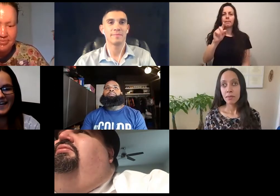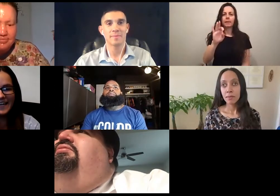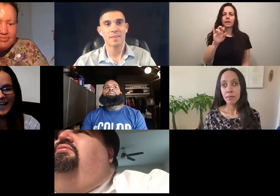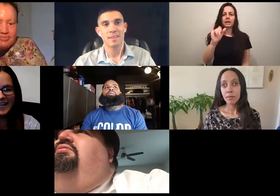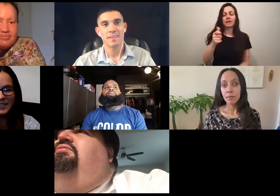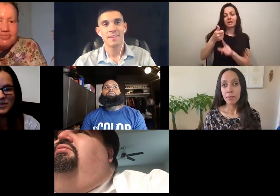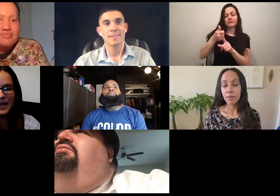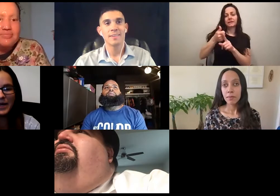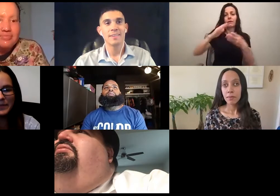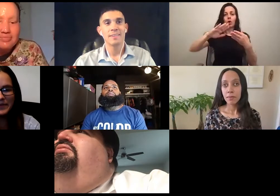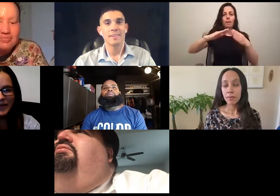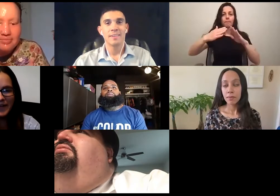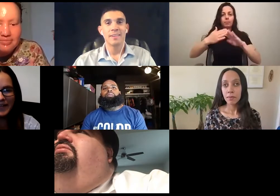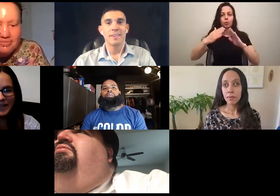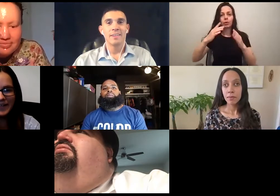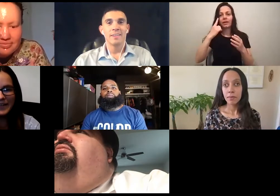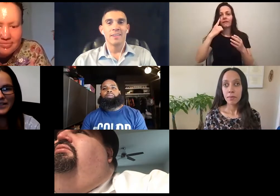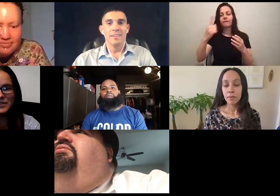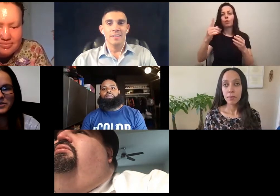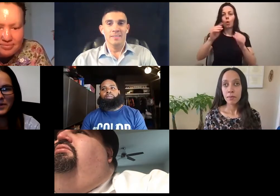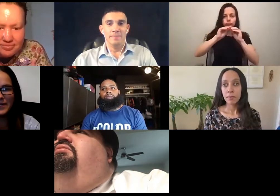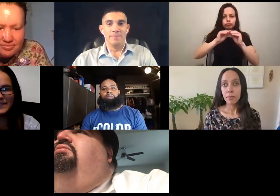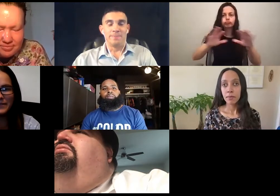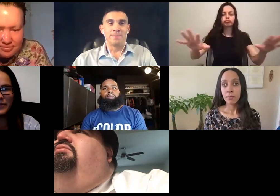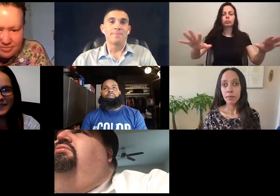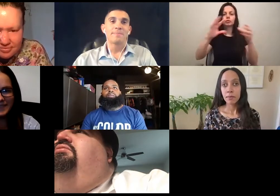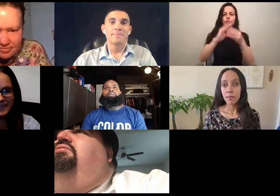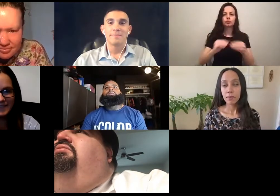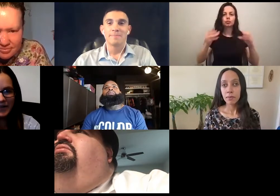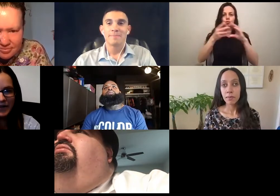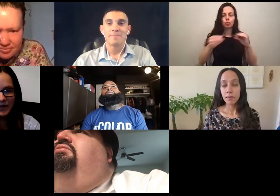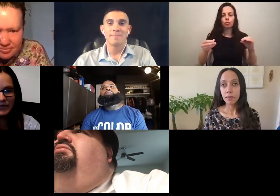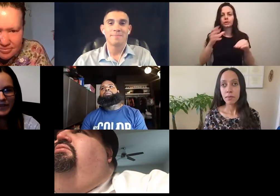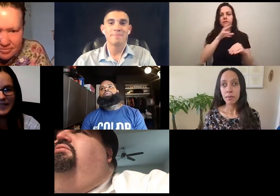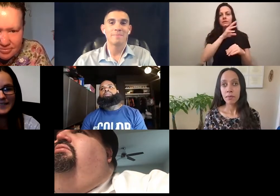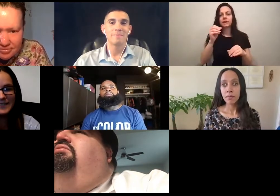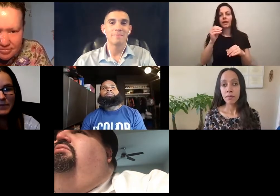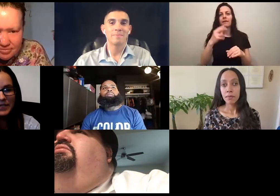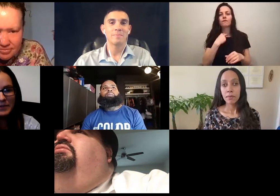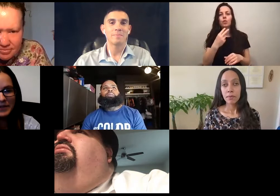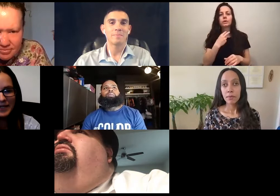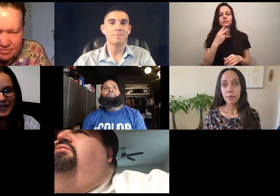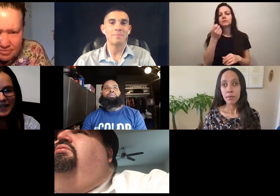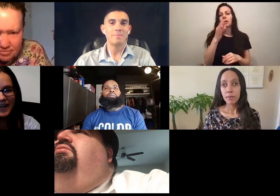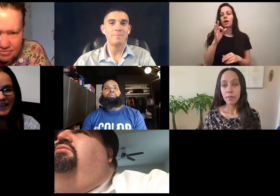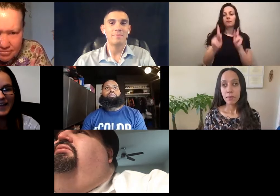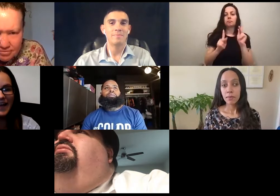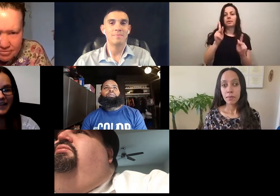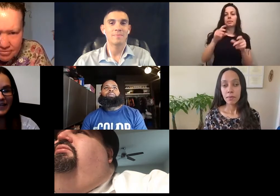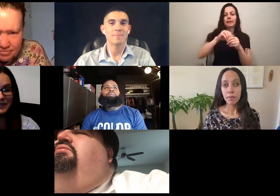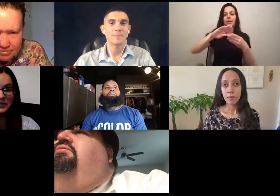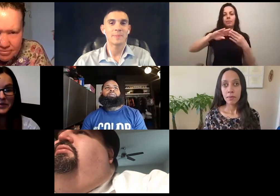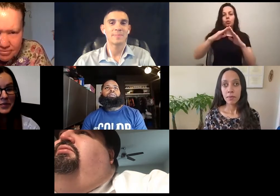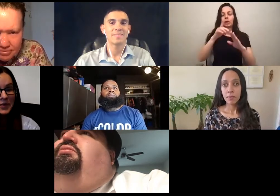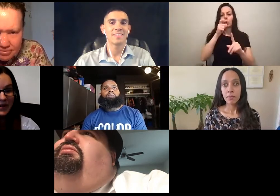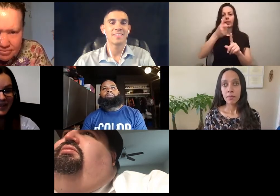is dedicated to amplifying the stories and voices of the disabled community and the